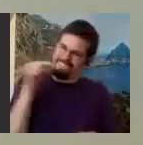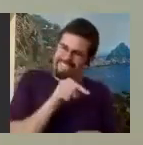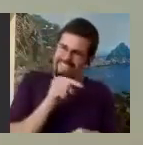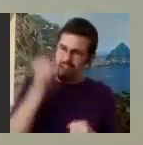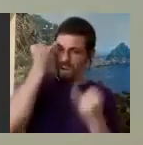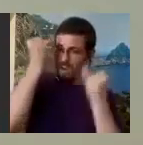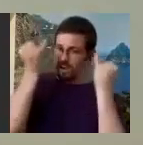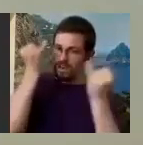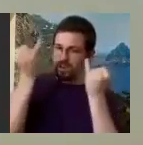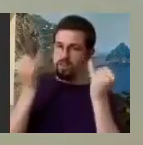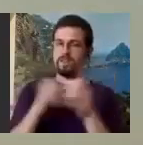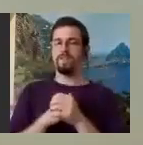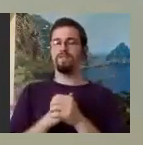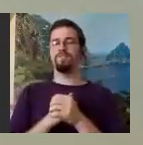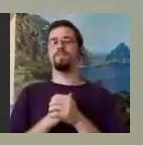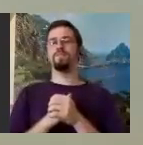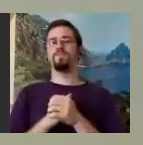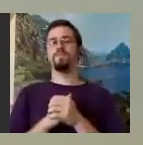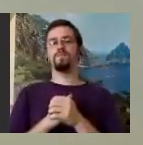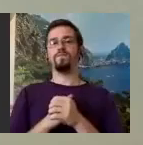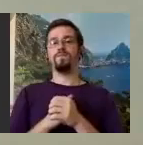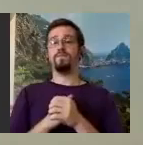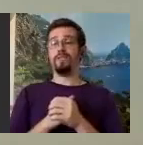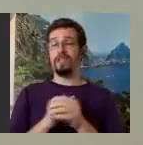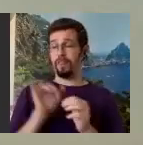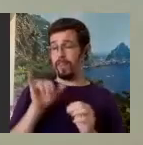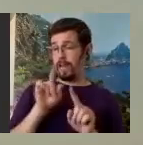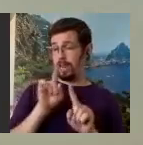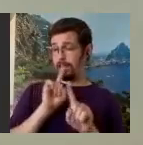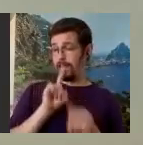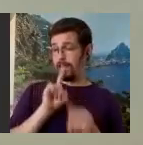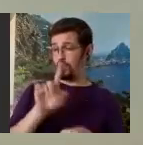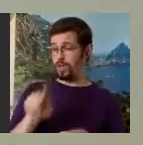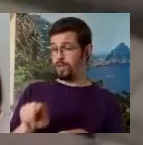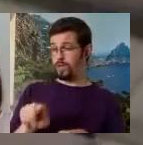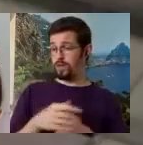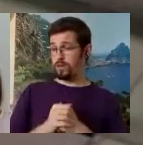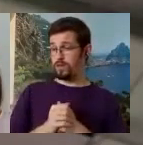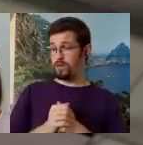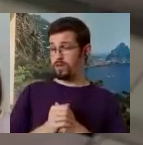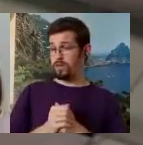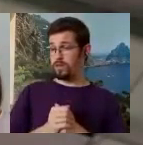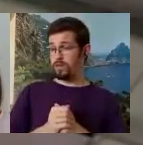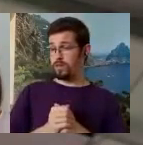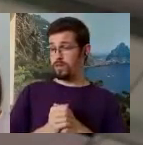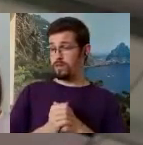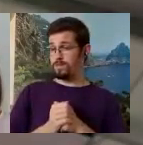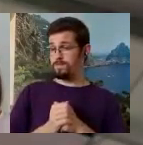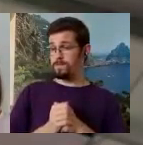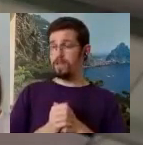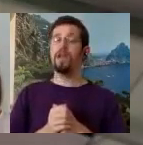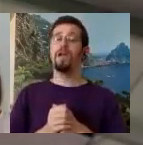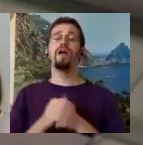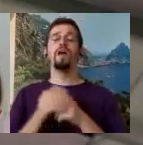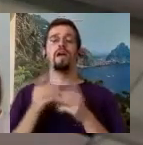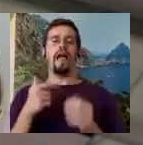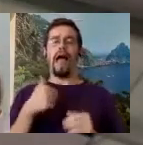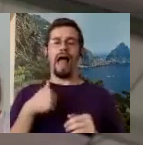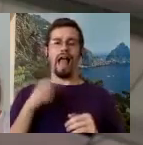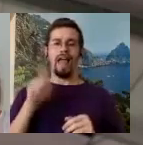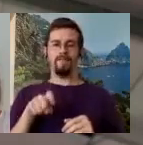people in English and then later on in different languages develop apps in different